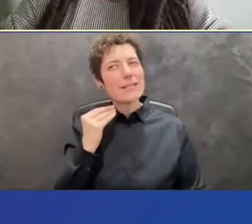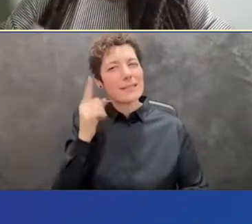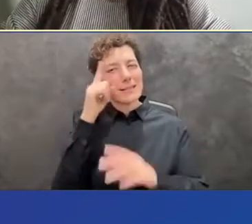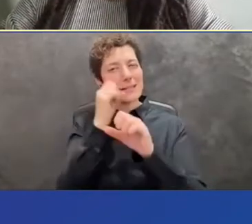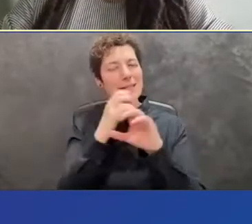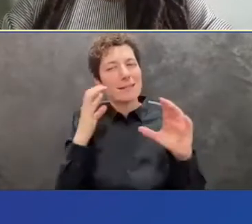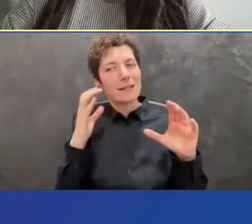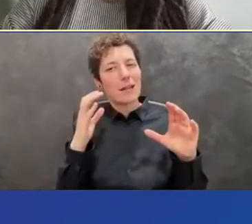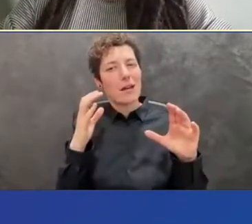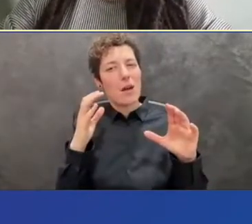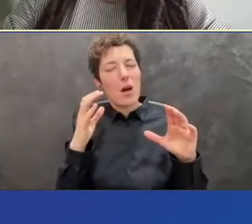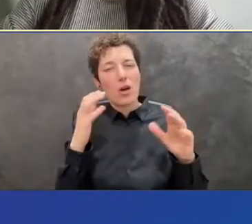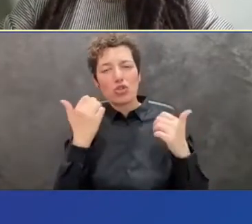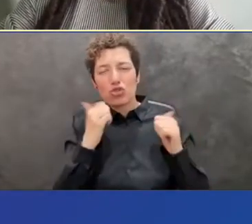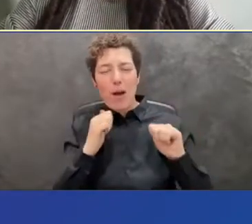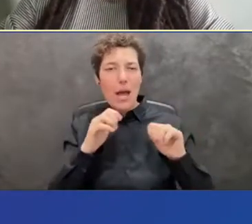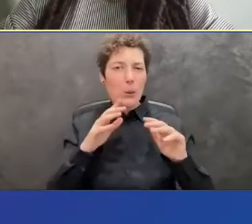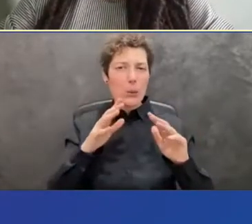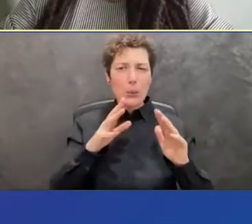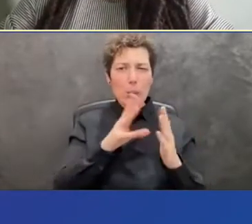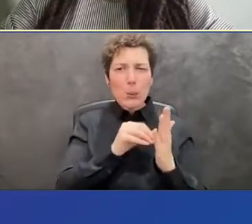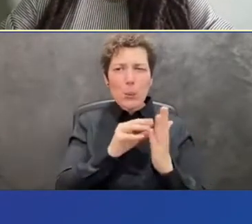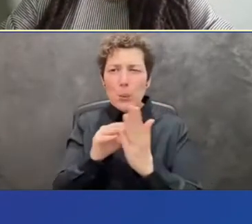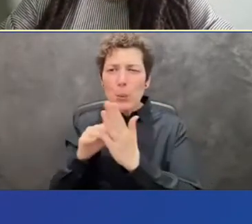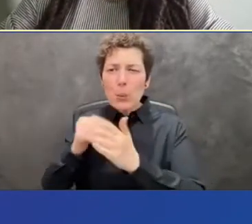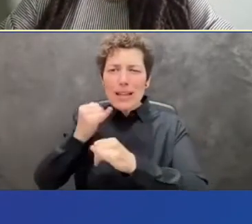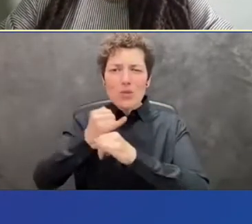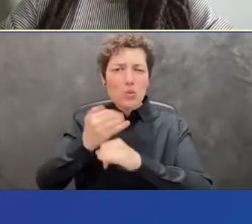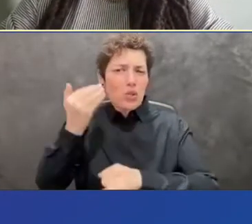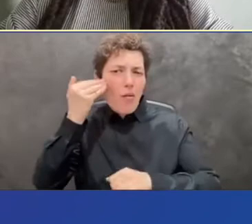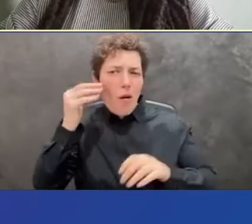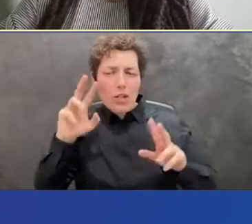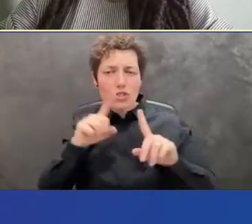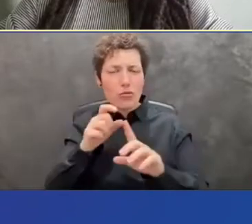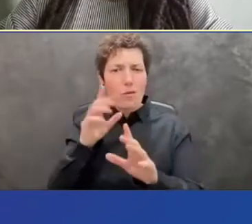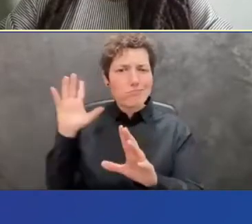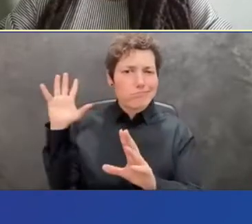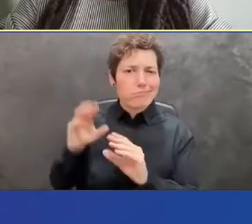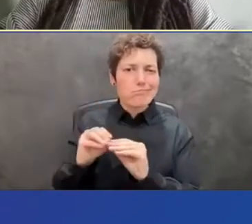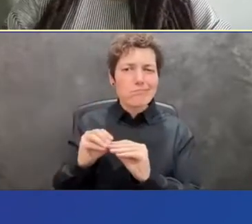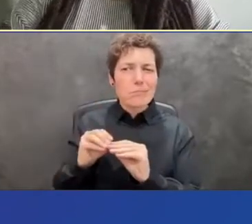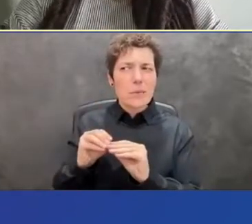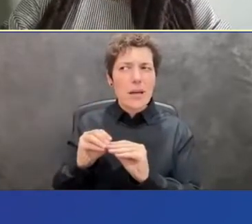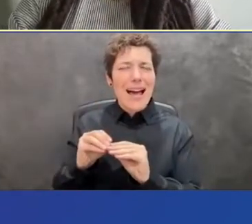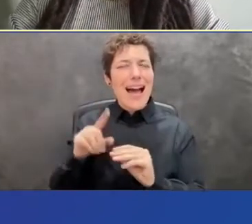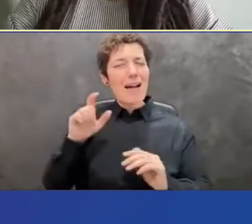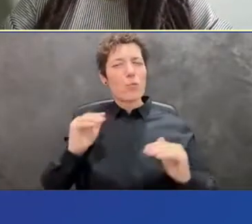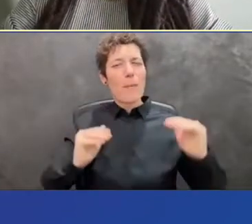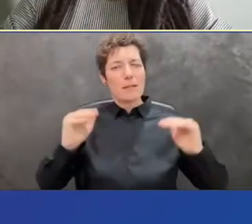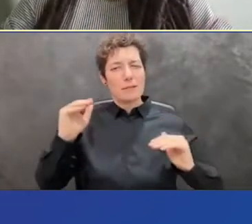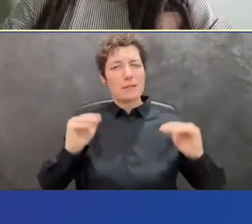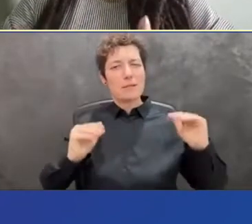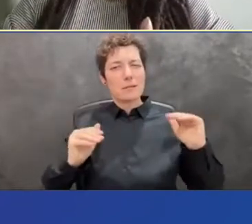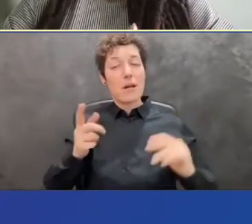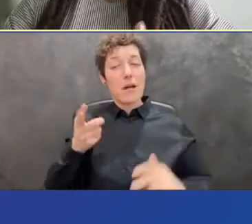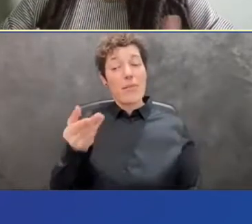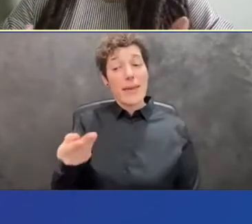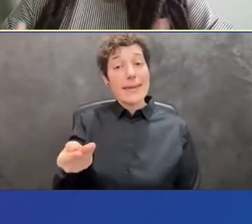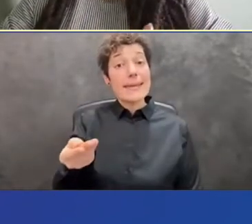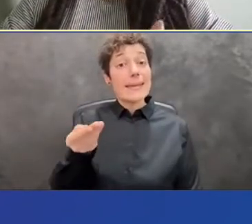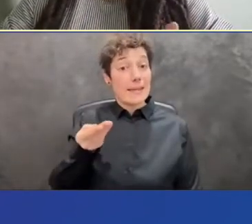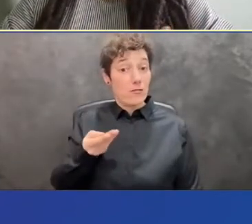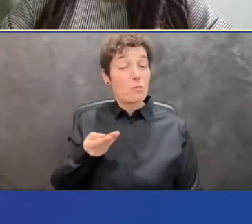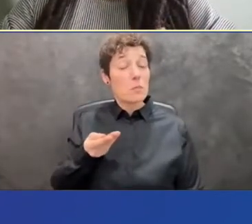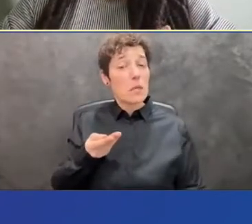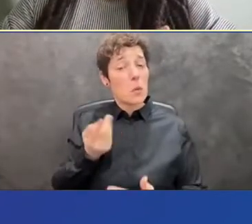you know, gaining the institutional knowledge, it's definitely a balance of what was provided for me and then what I had to acquire on